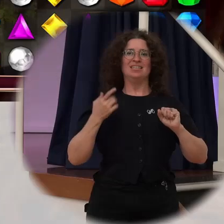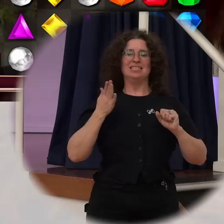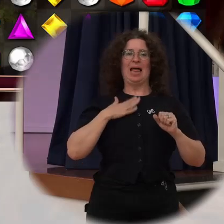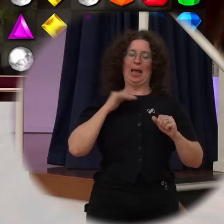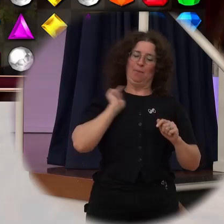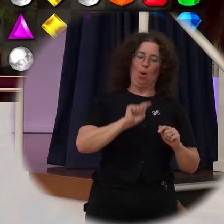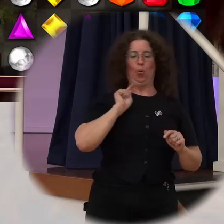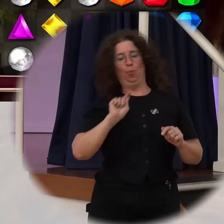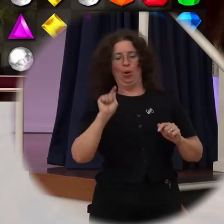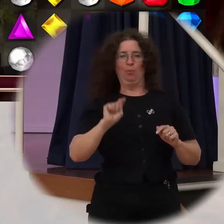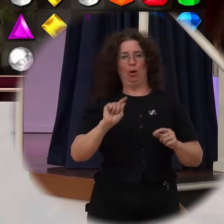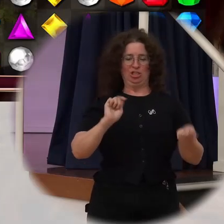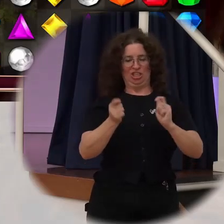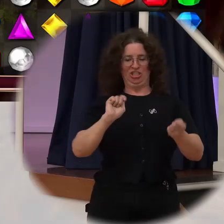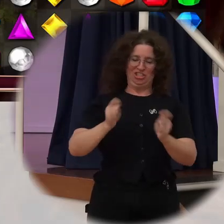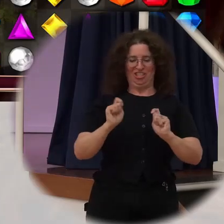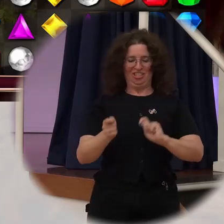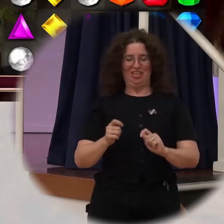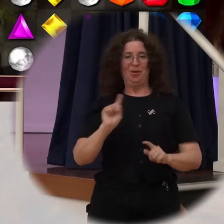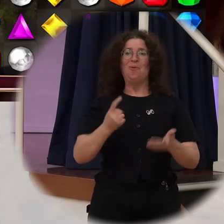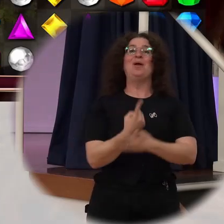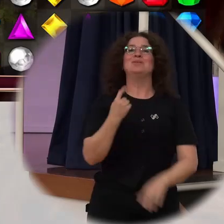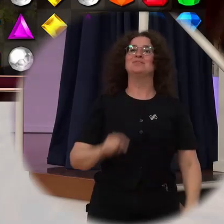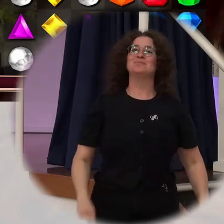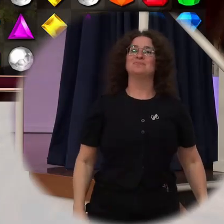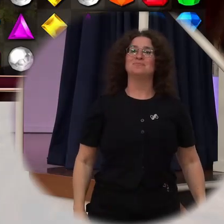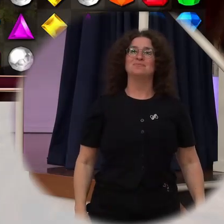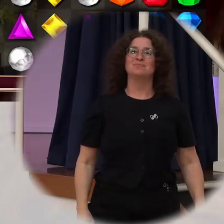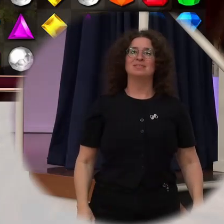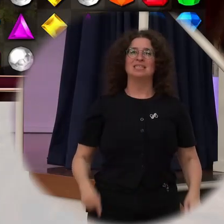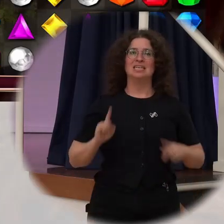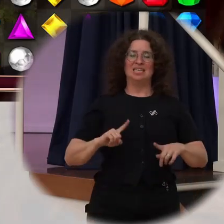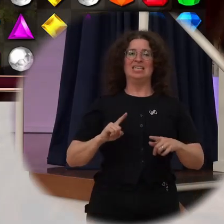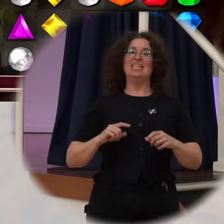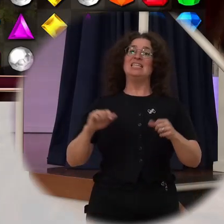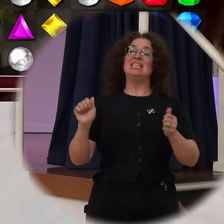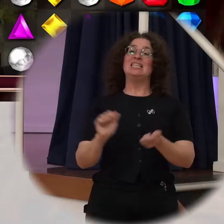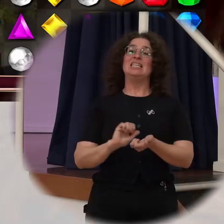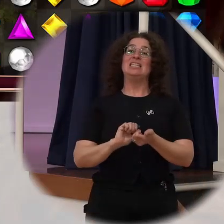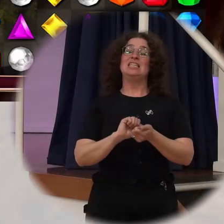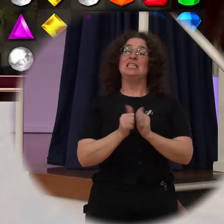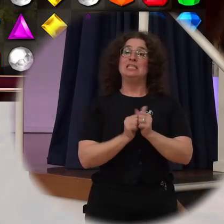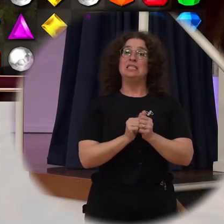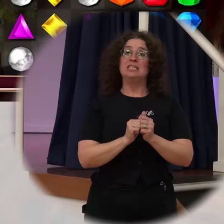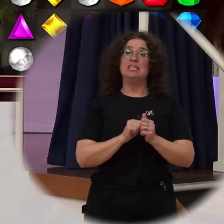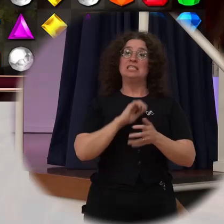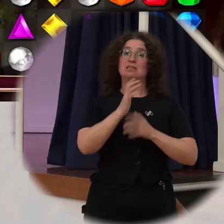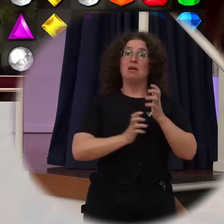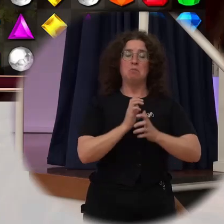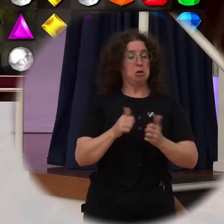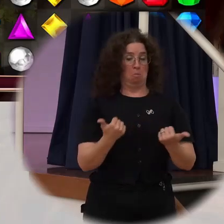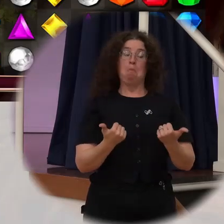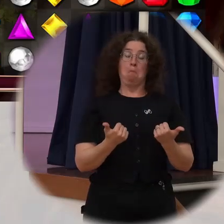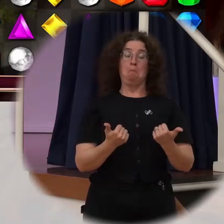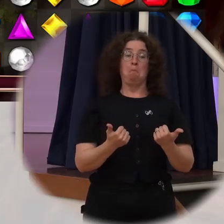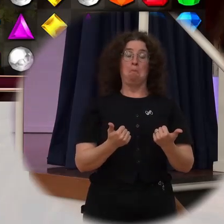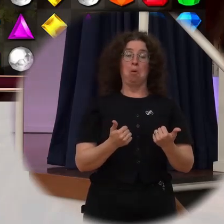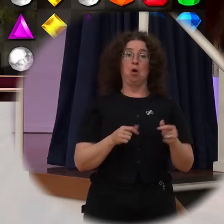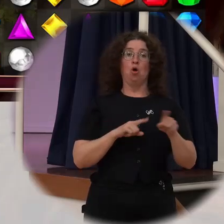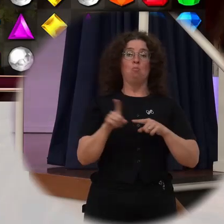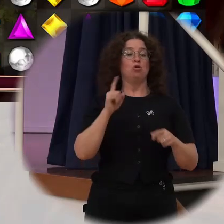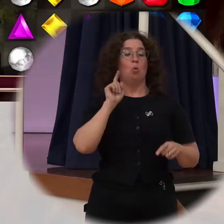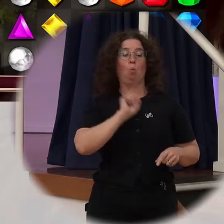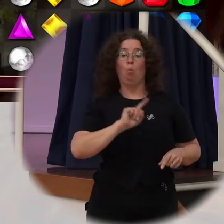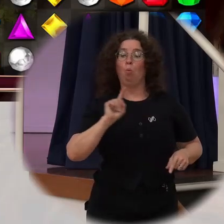engine, changing codes, turning them all blue, and seeing what happens. It turns out this game engine is very robust, and a lot of the game is just seeing what happens when they